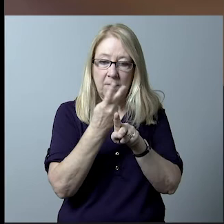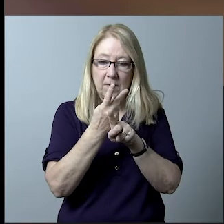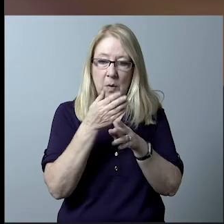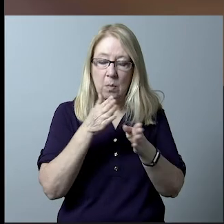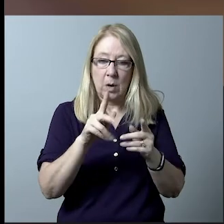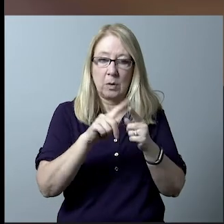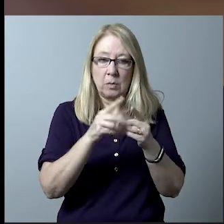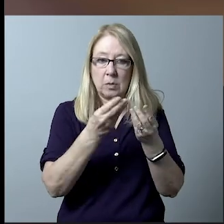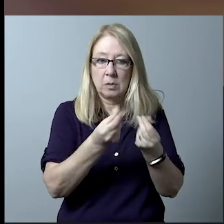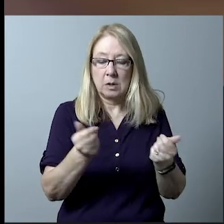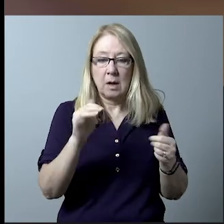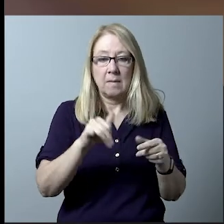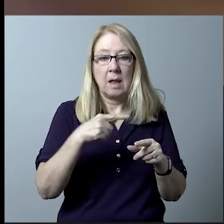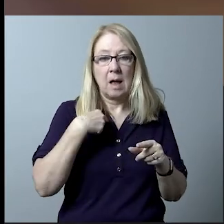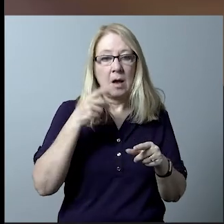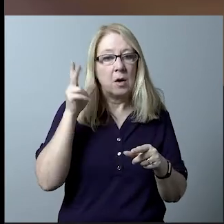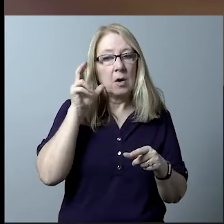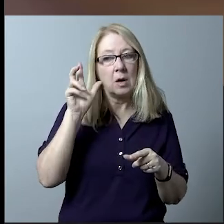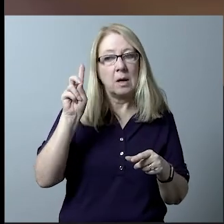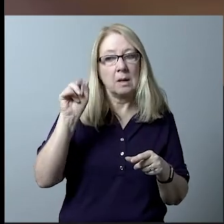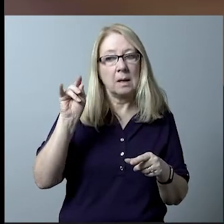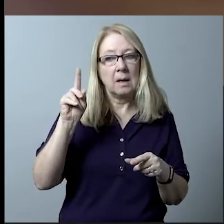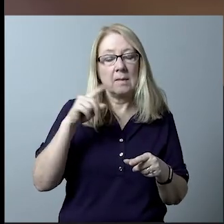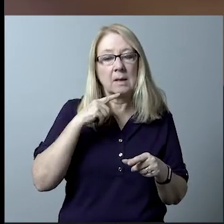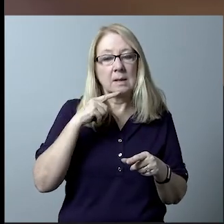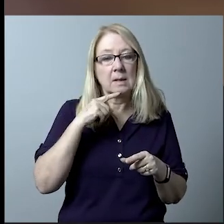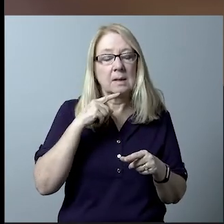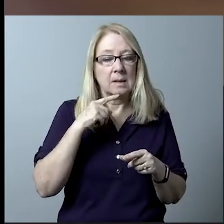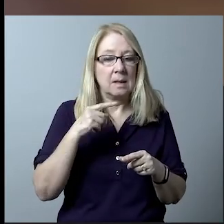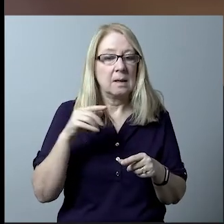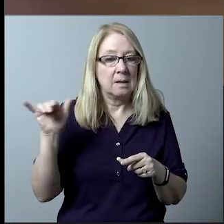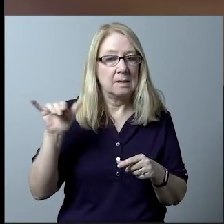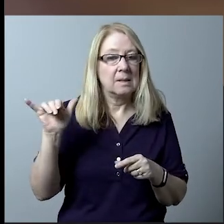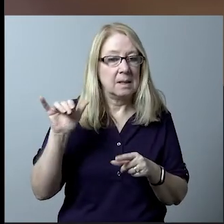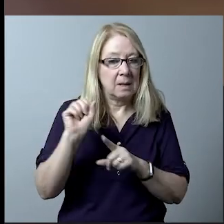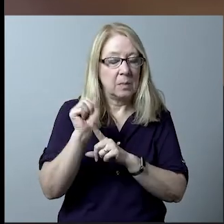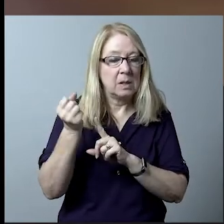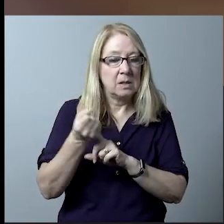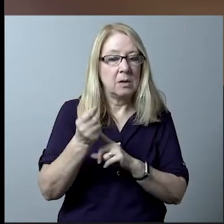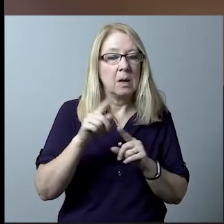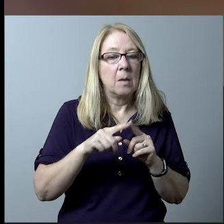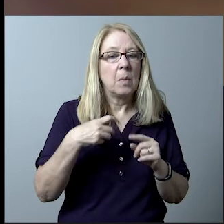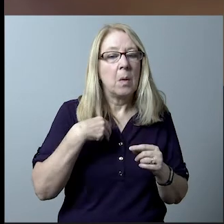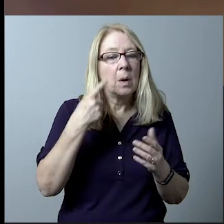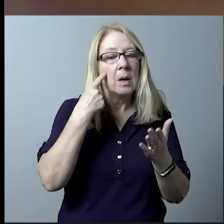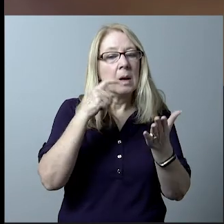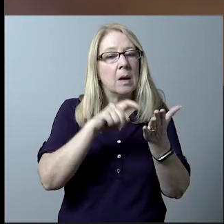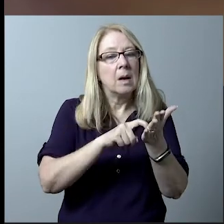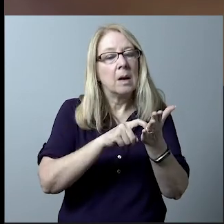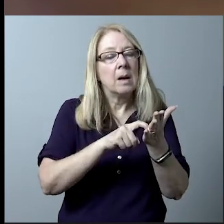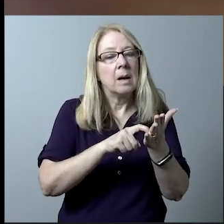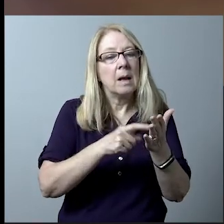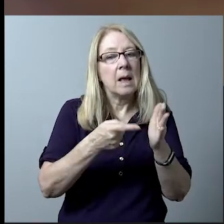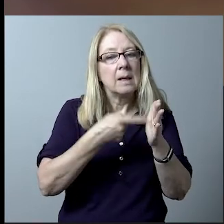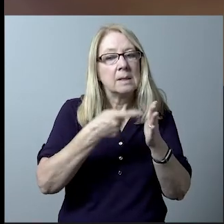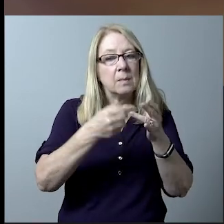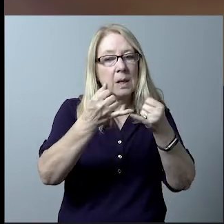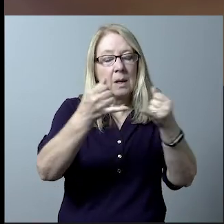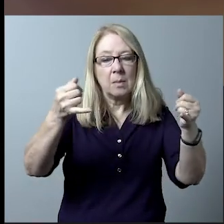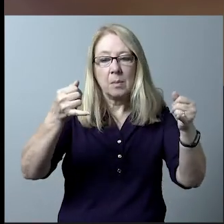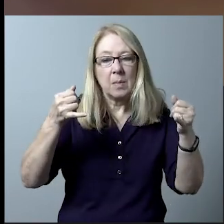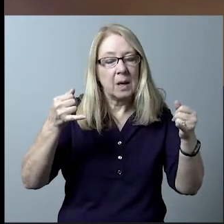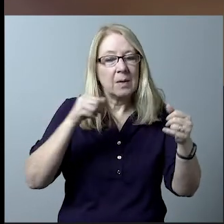Association is looking at ways to mitigate this, and I think I heard David earlier say something very similar. But I want to acknowledge